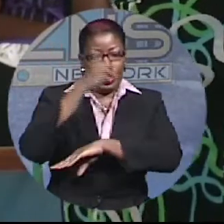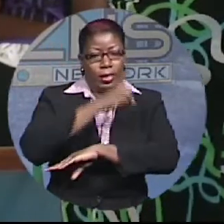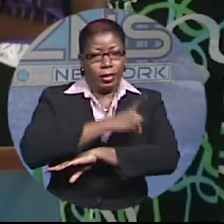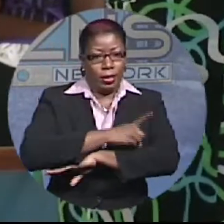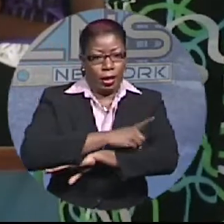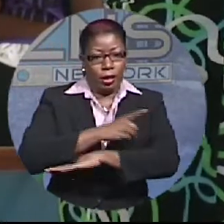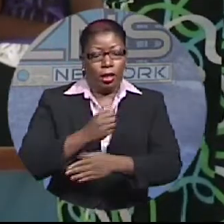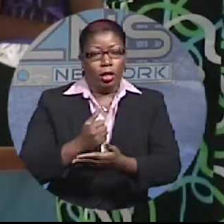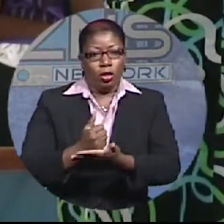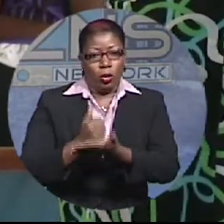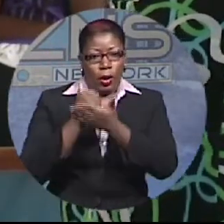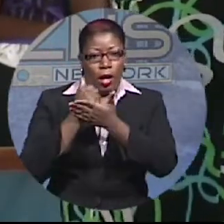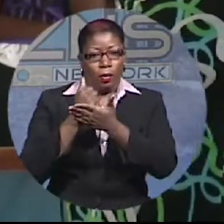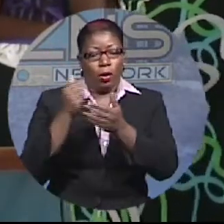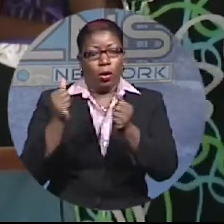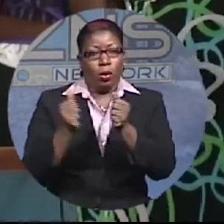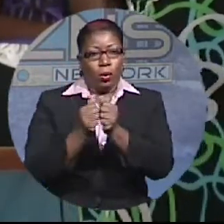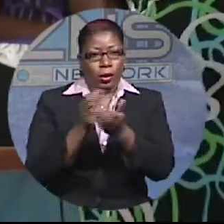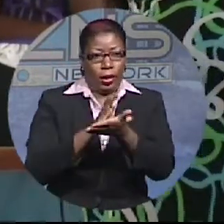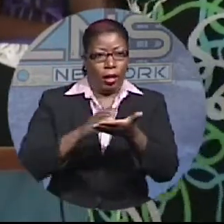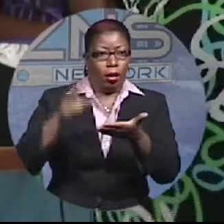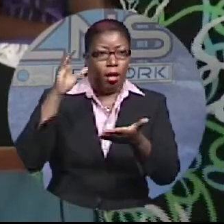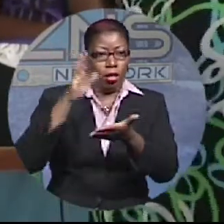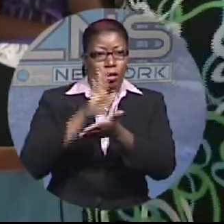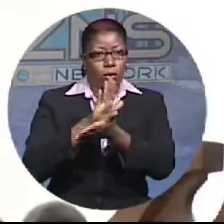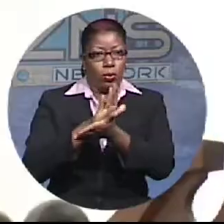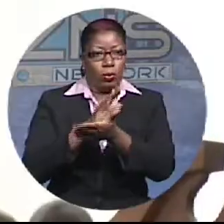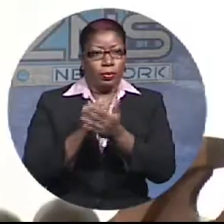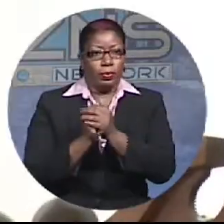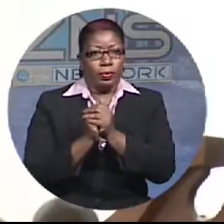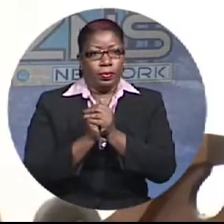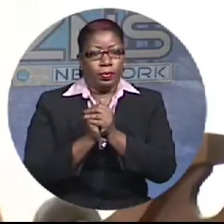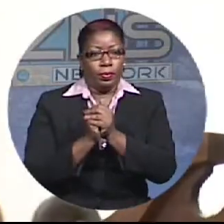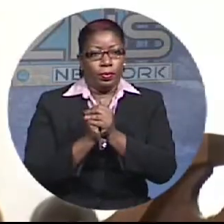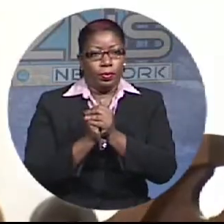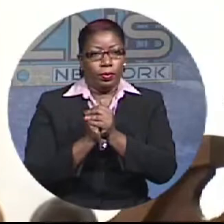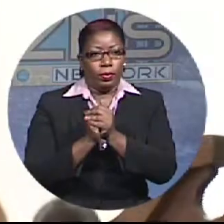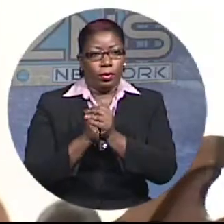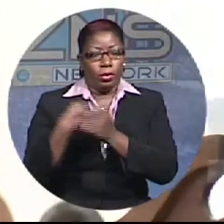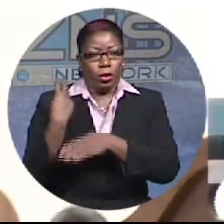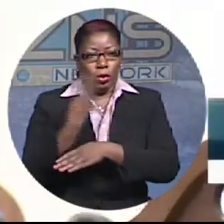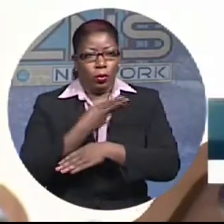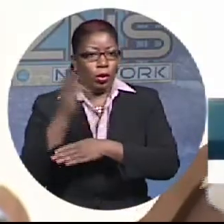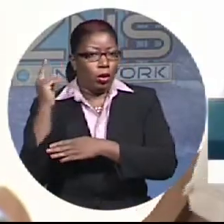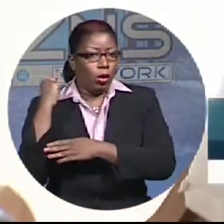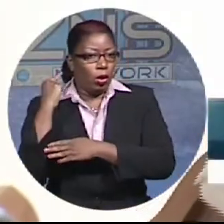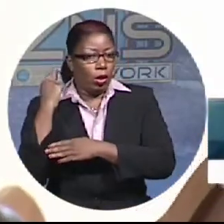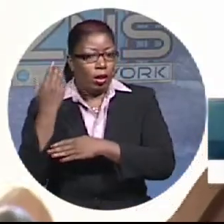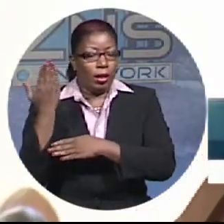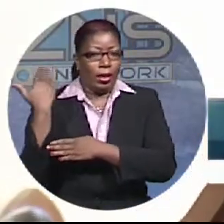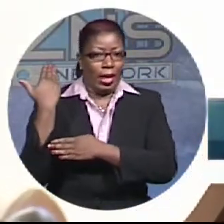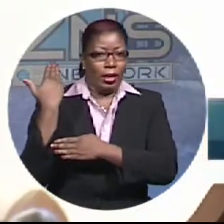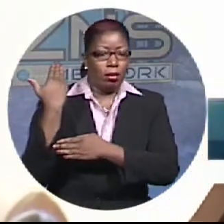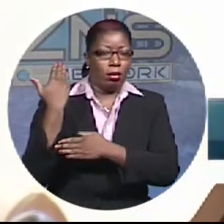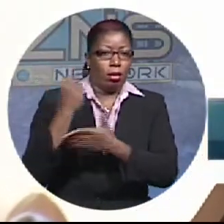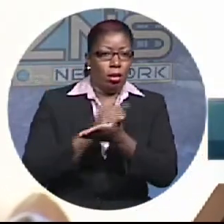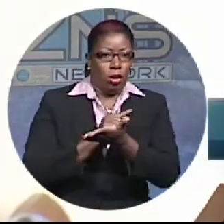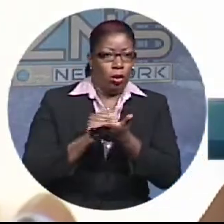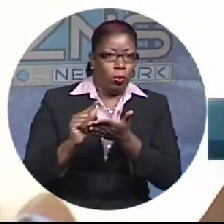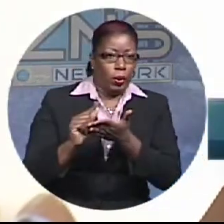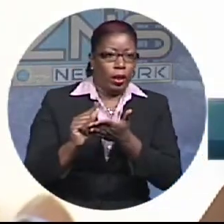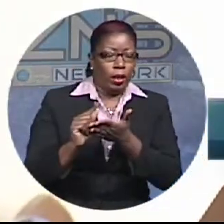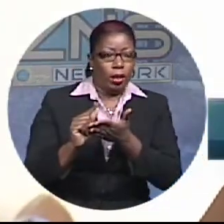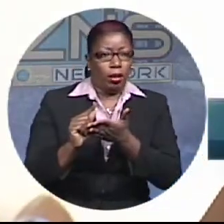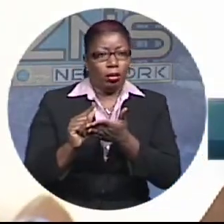for college. Member for Fox Hill, the Honorable Fred Mitchell. We just heard last week that this has been